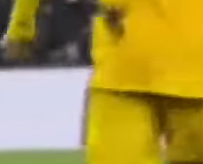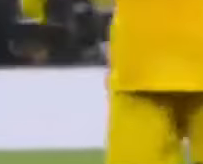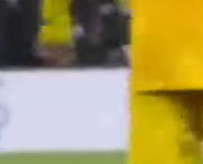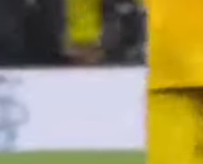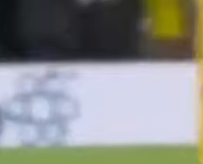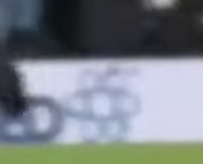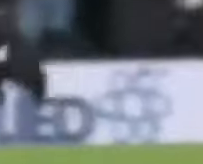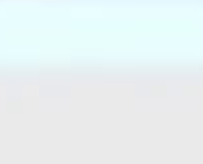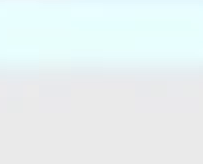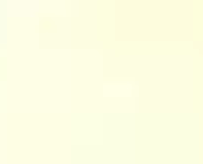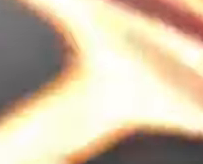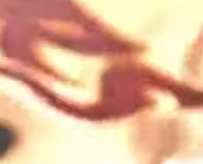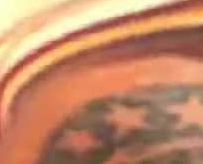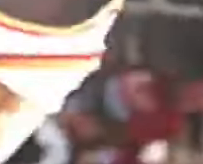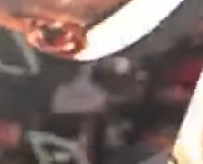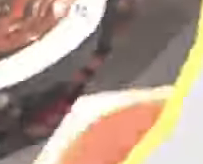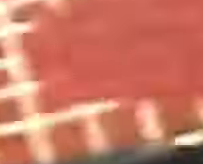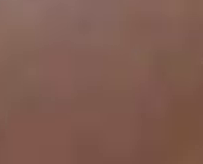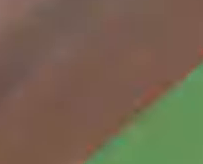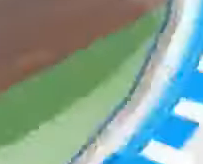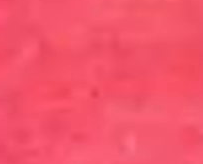lead 3-2.